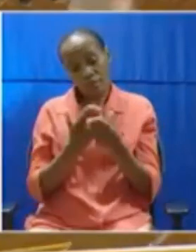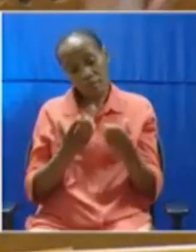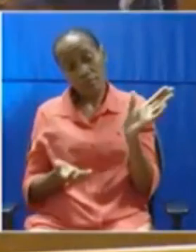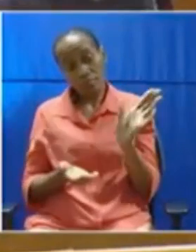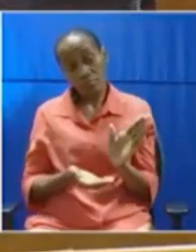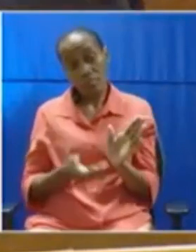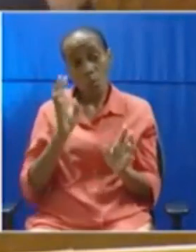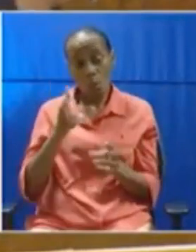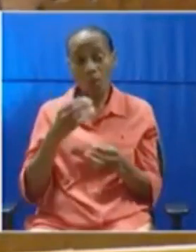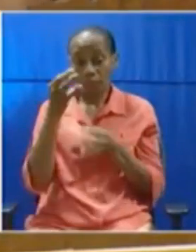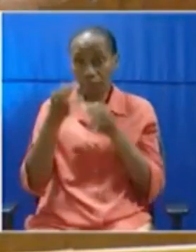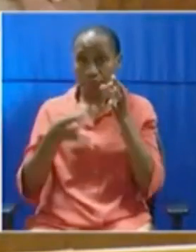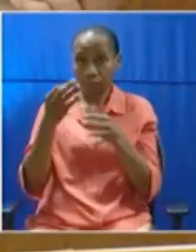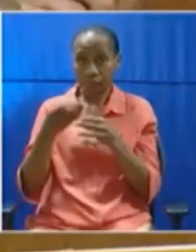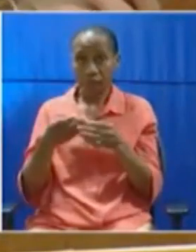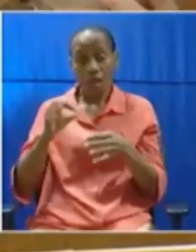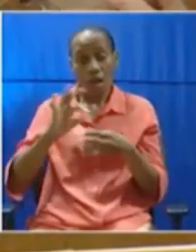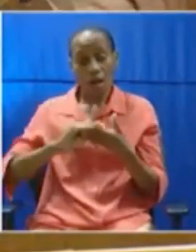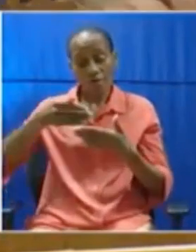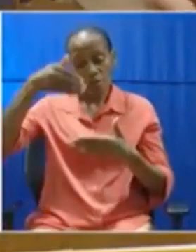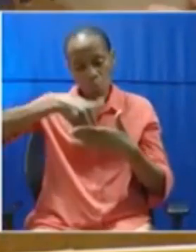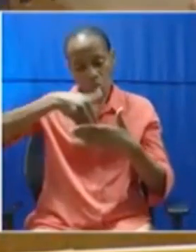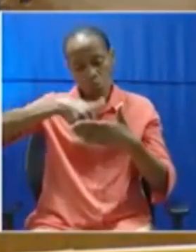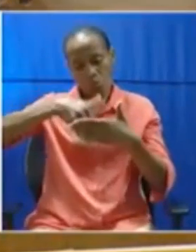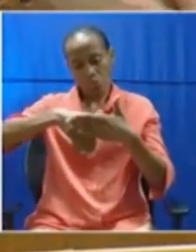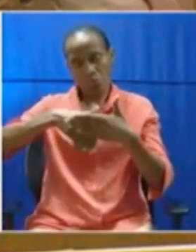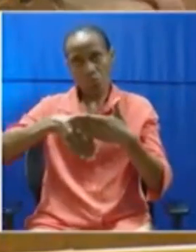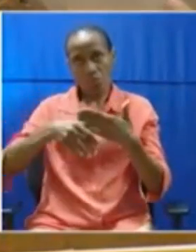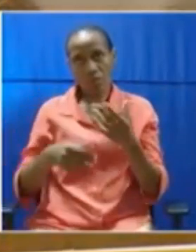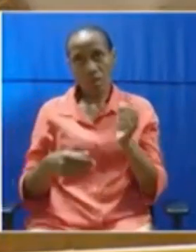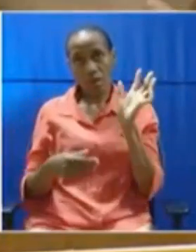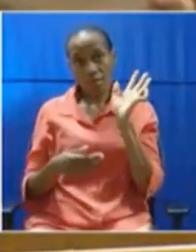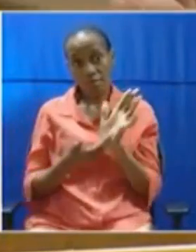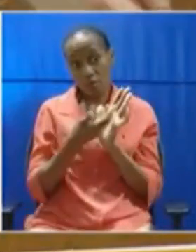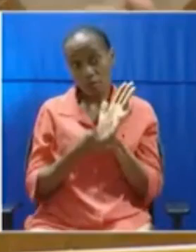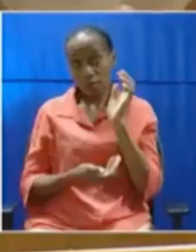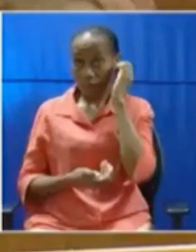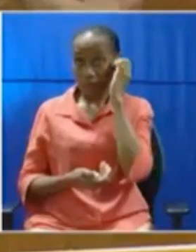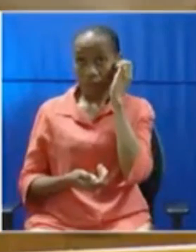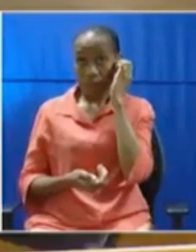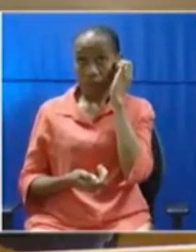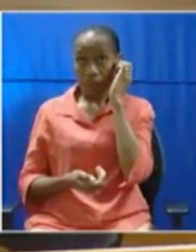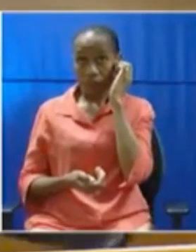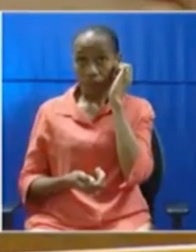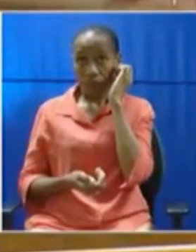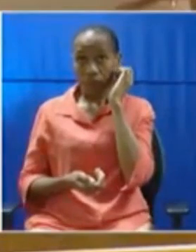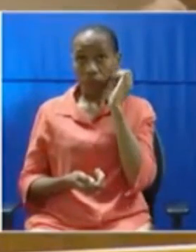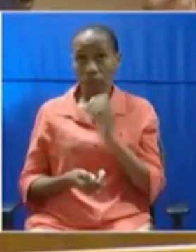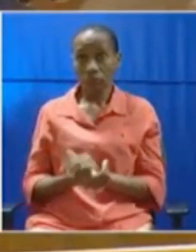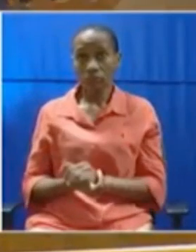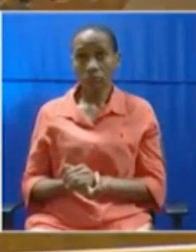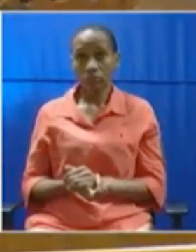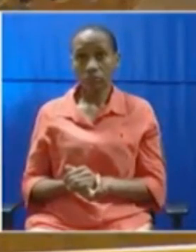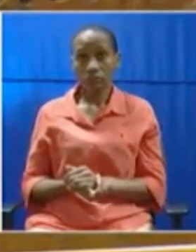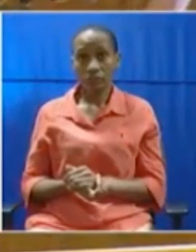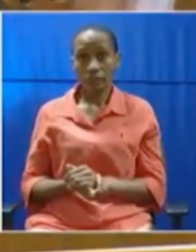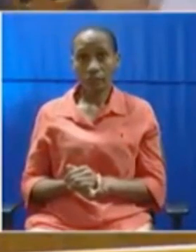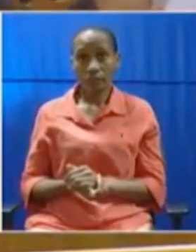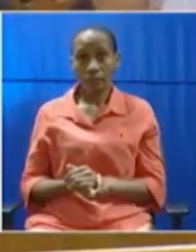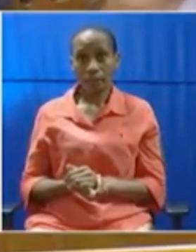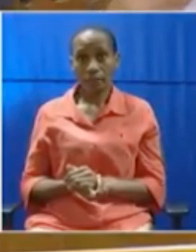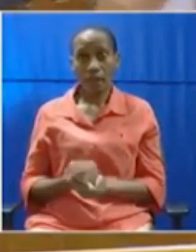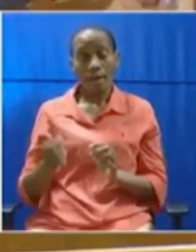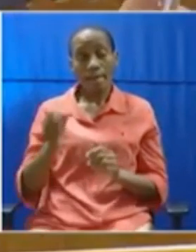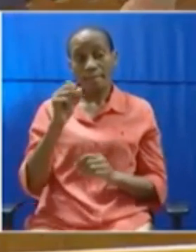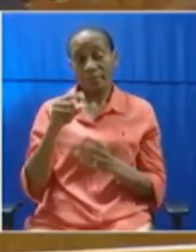I will put them in this brown envelope. This brown envelope in the Western Cape, we normally think about Rasool, but this is not going to have cash in it.